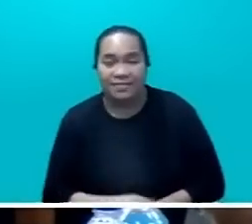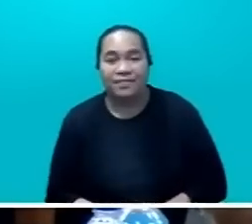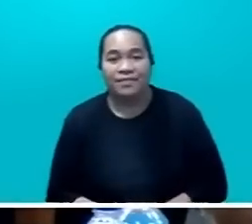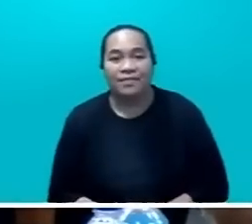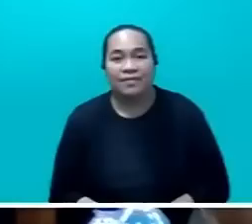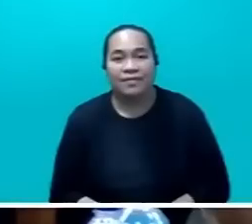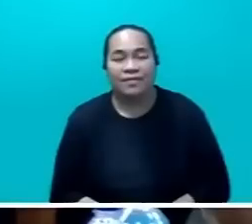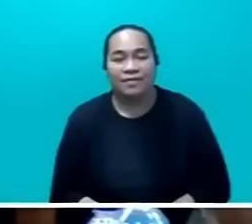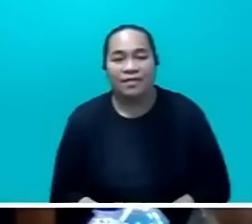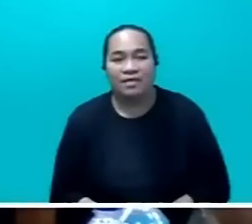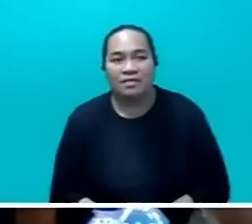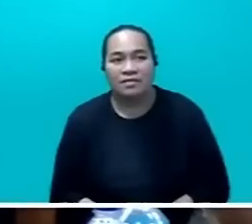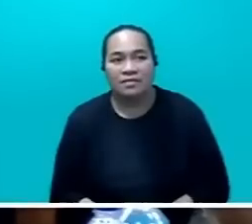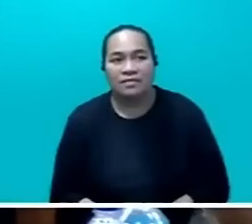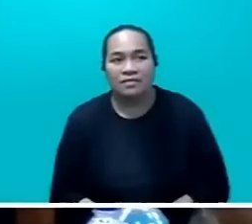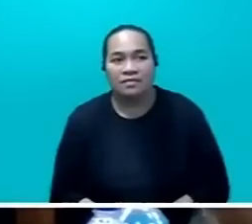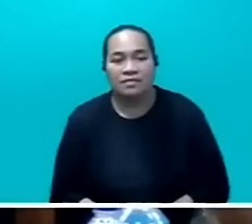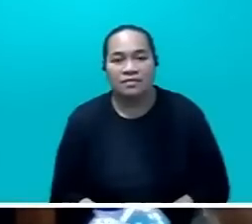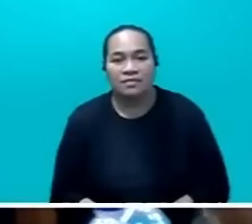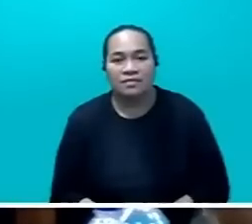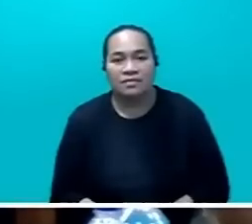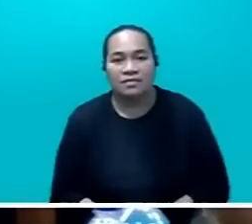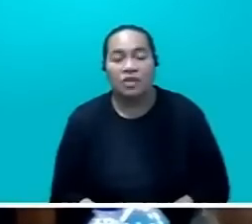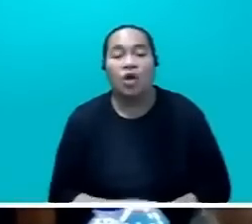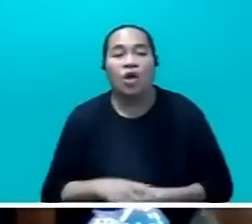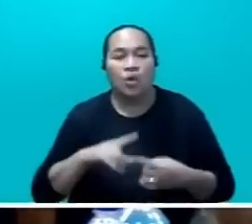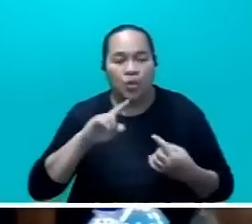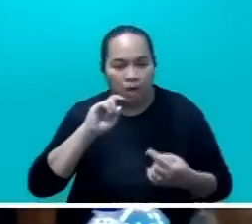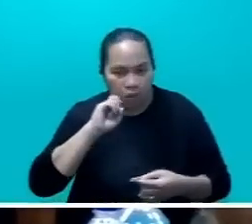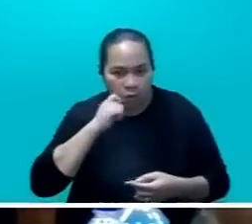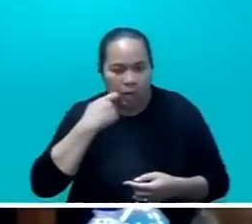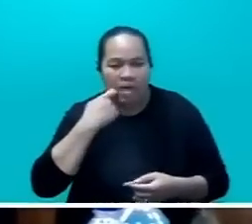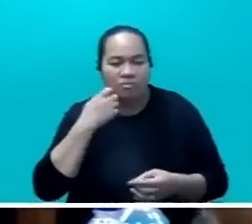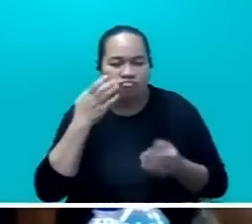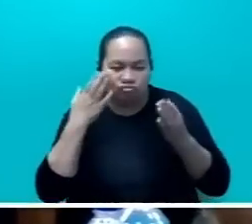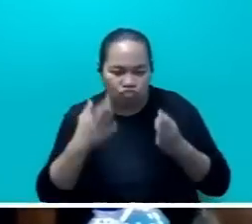be putting in strategies and